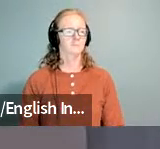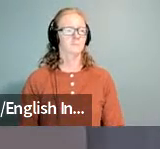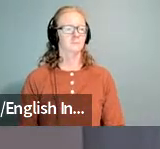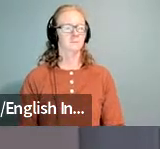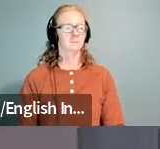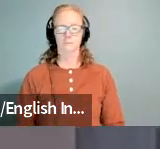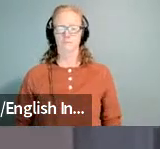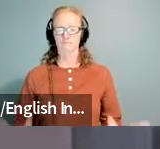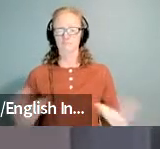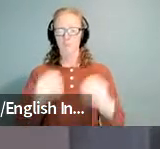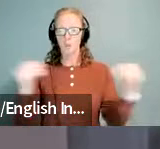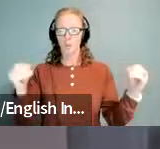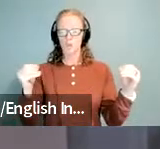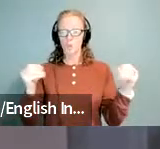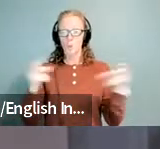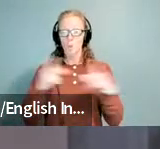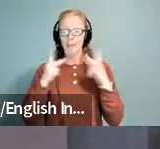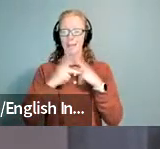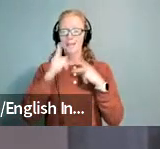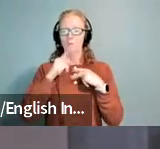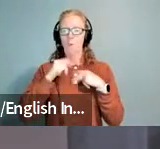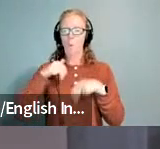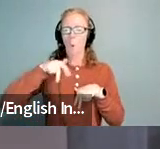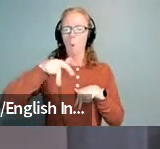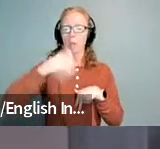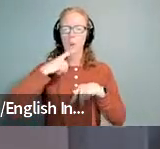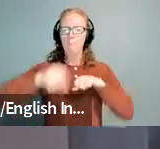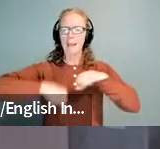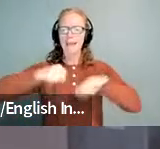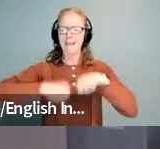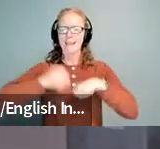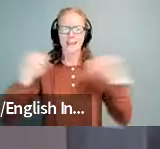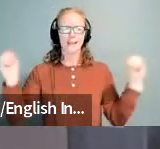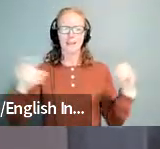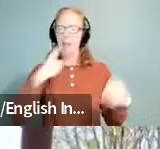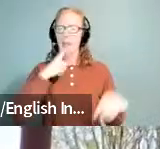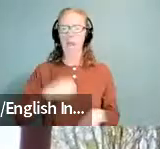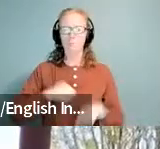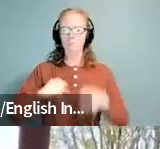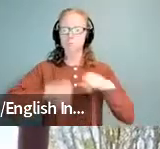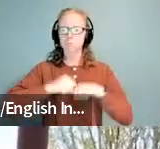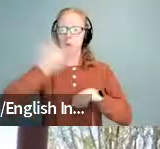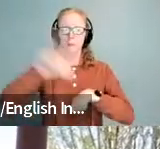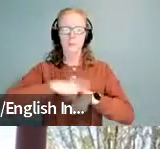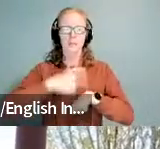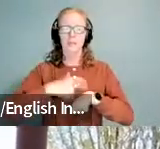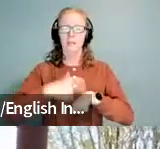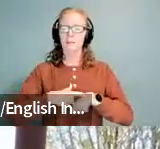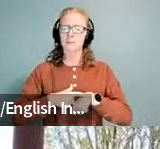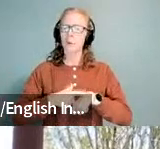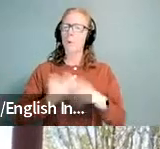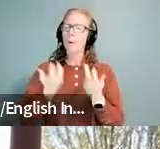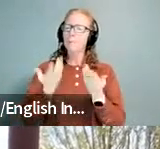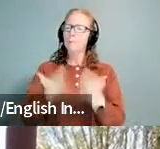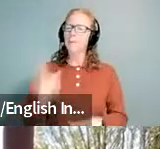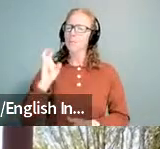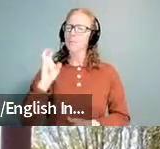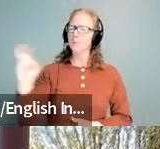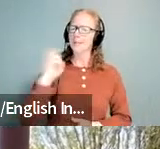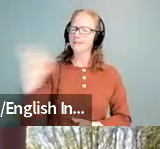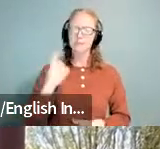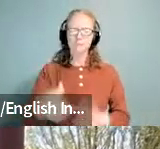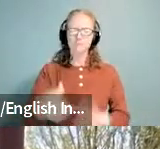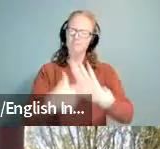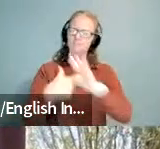There's no room for pedestrian traffic or biking, and I'm an avid biker. Public transit is necessary in a lot of